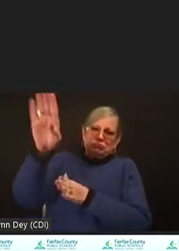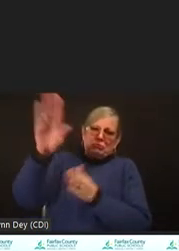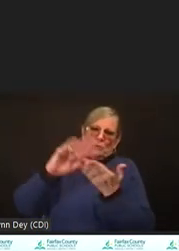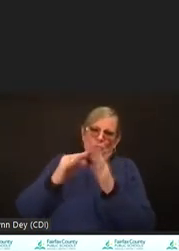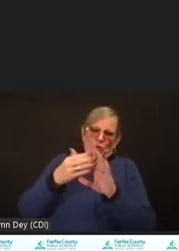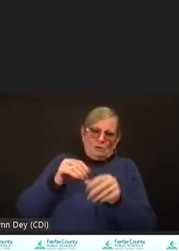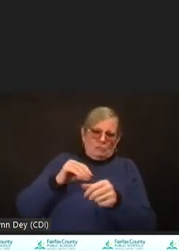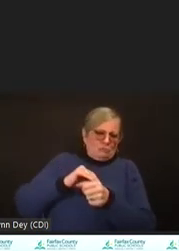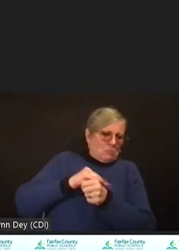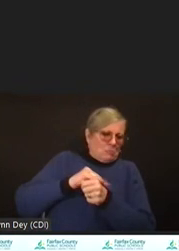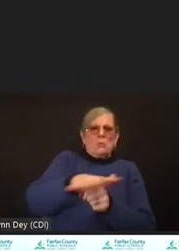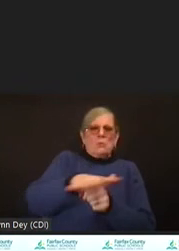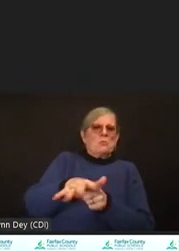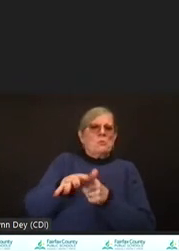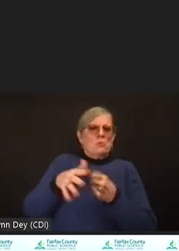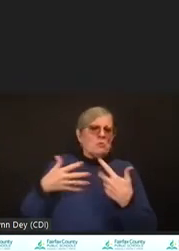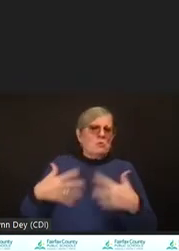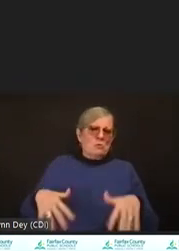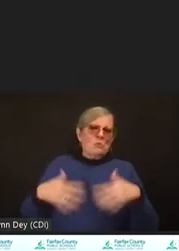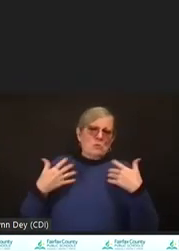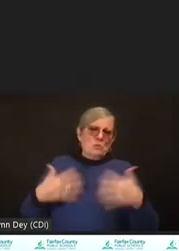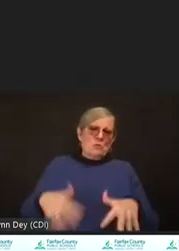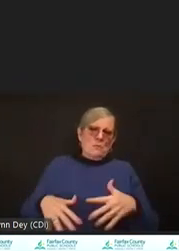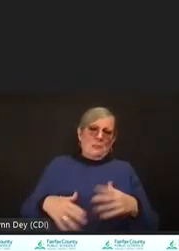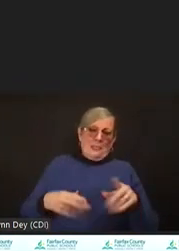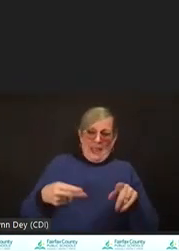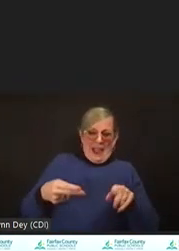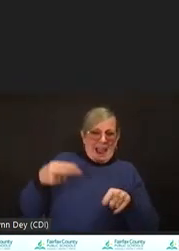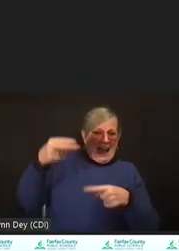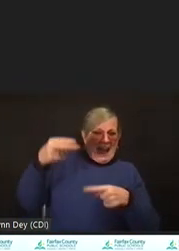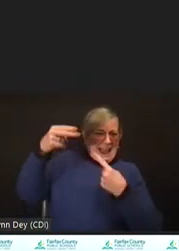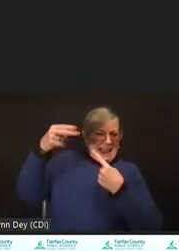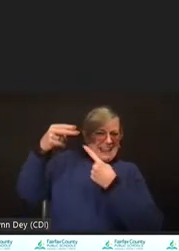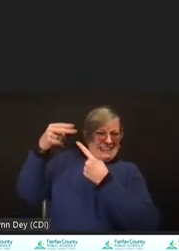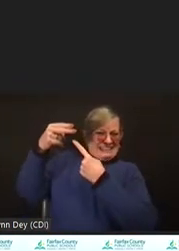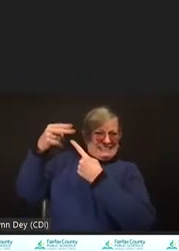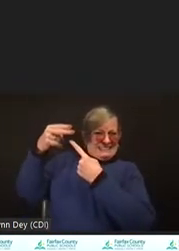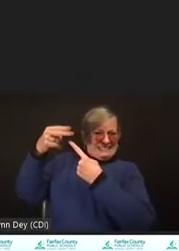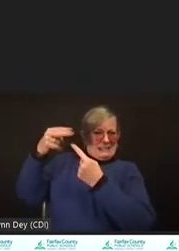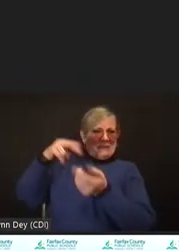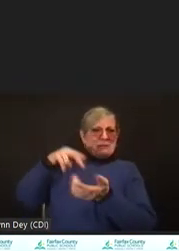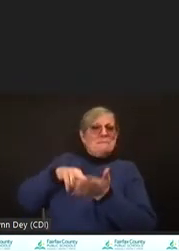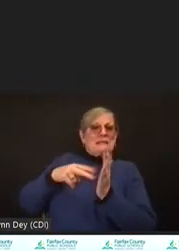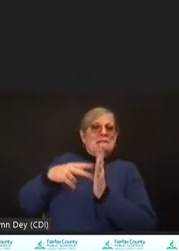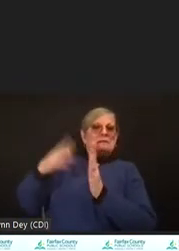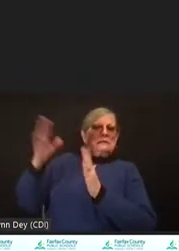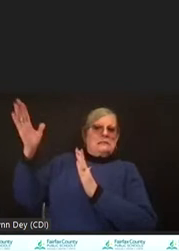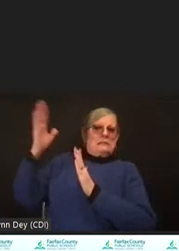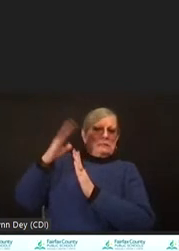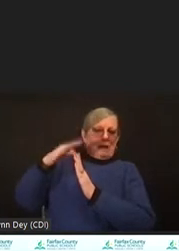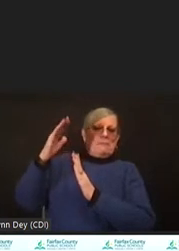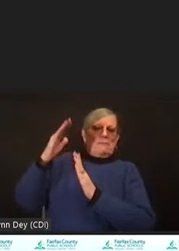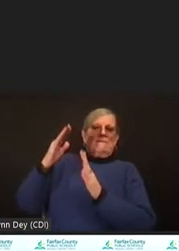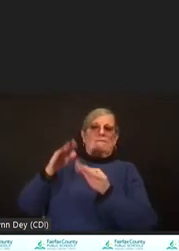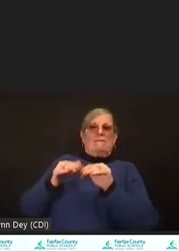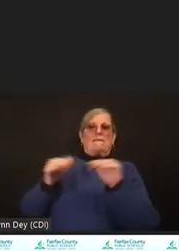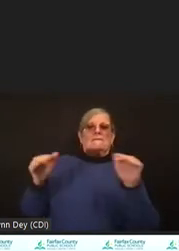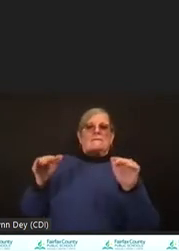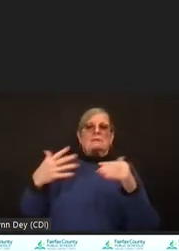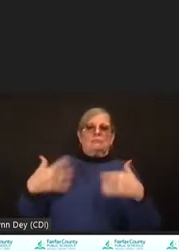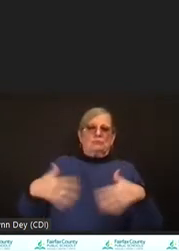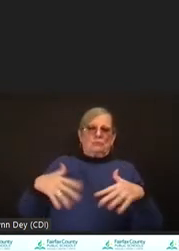or classification of high is the highest level of community transmission as we look at our COVID cases and our